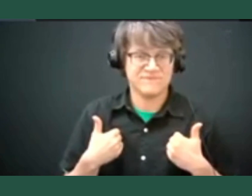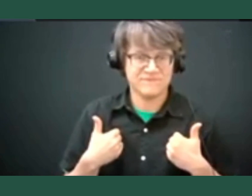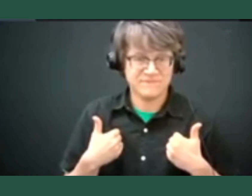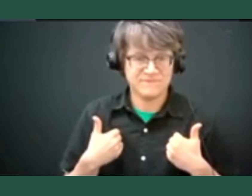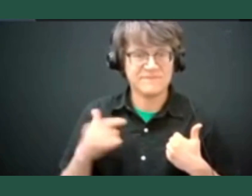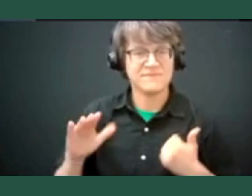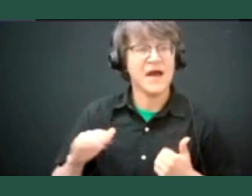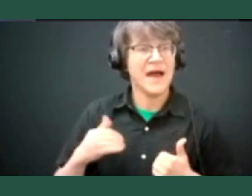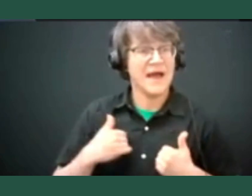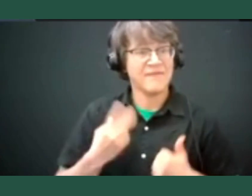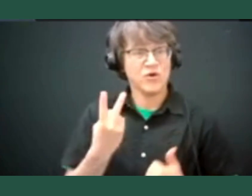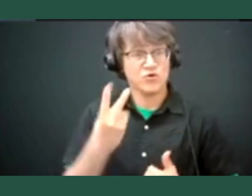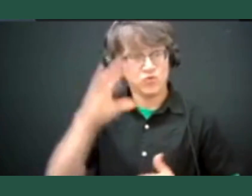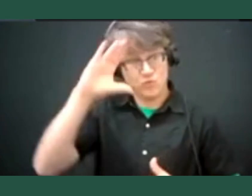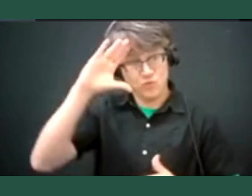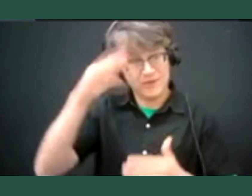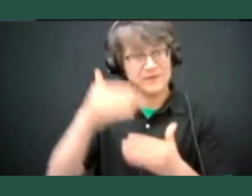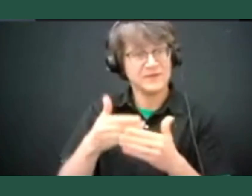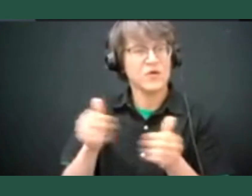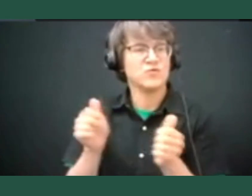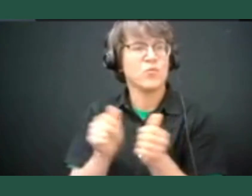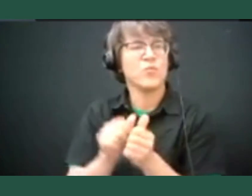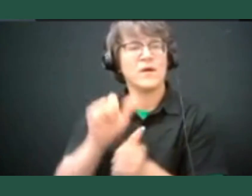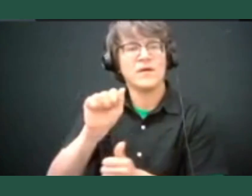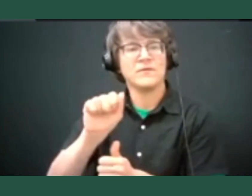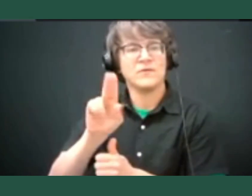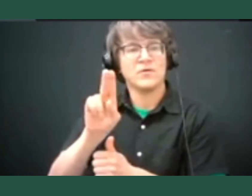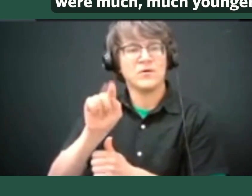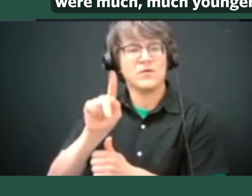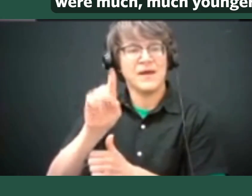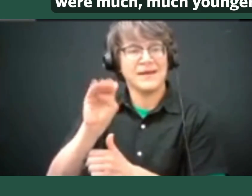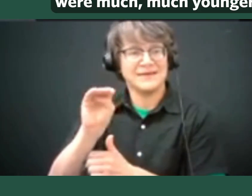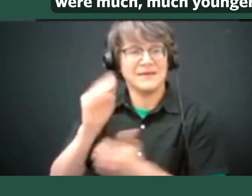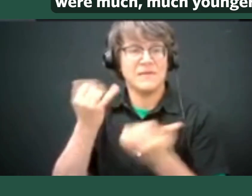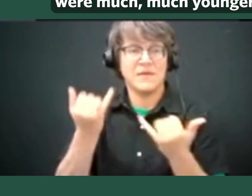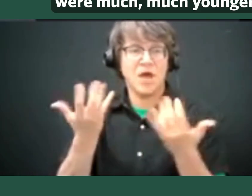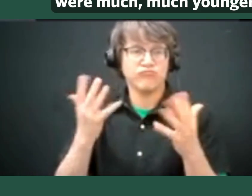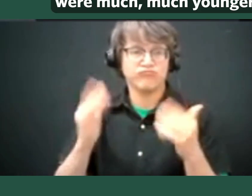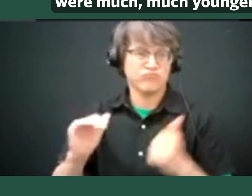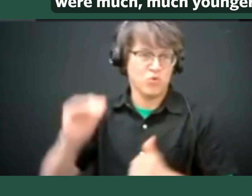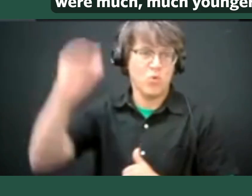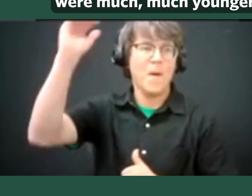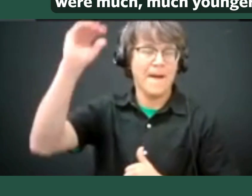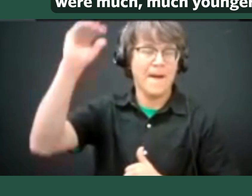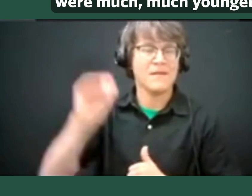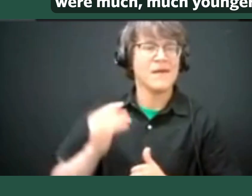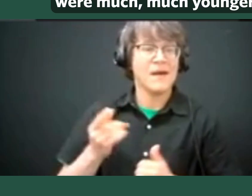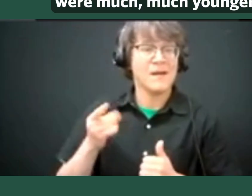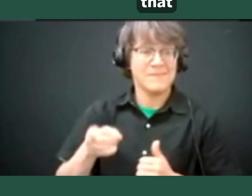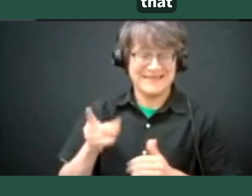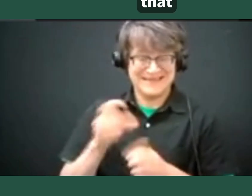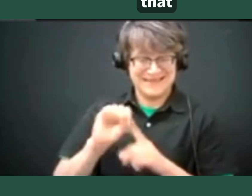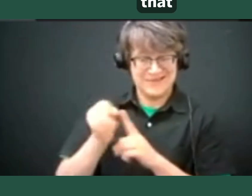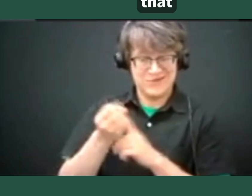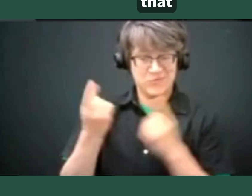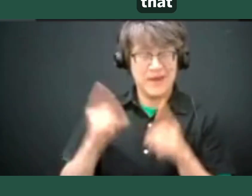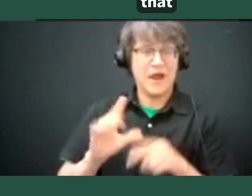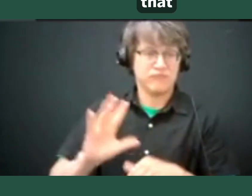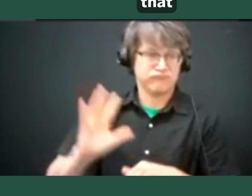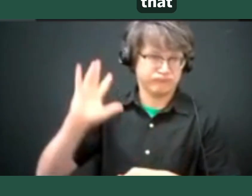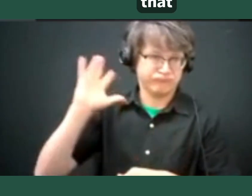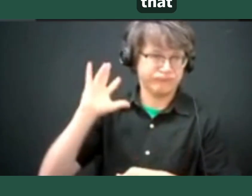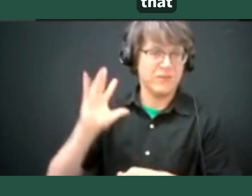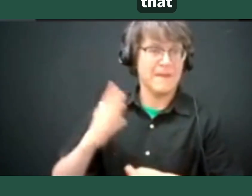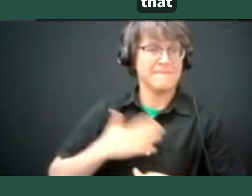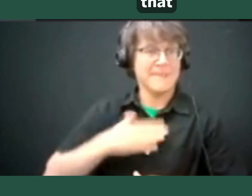I raised two sons with autism. And so they're grown now, but this happened back when we were much, much younger. And we